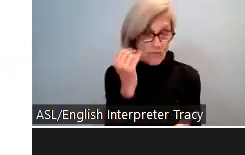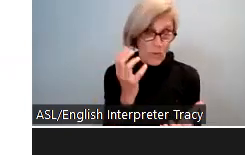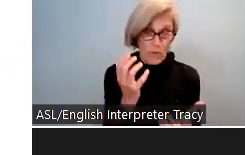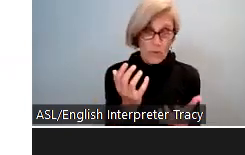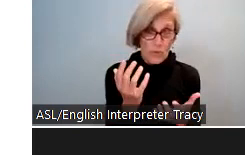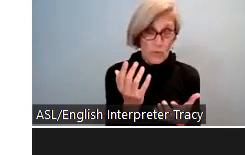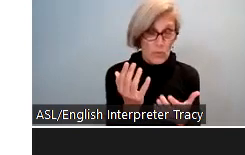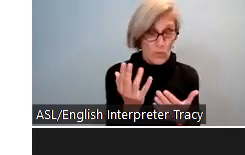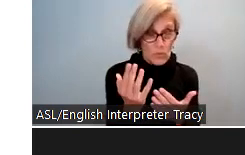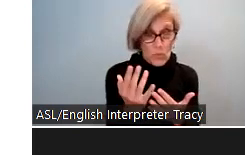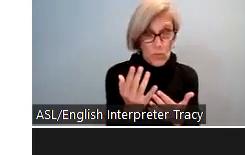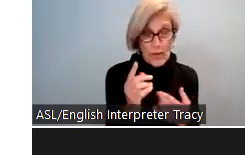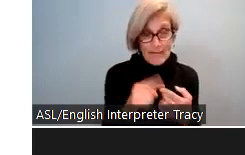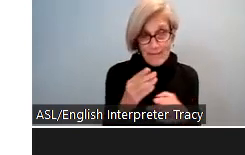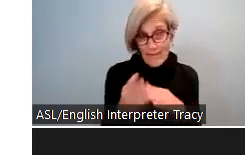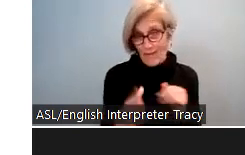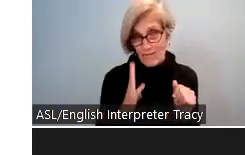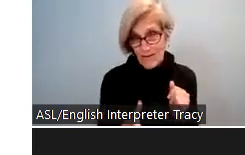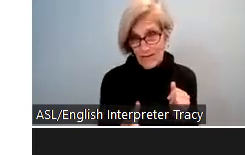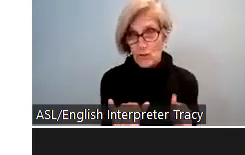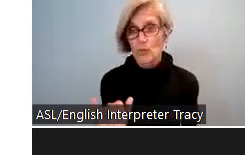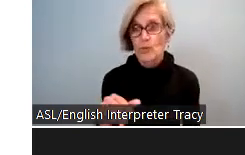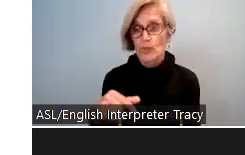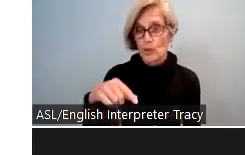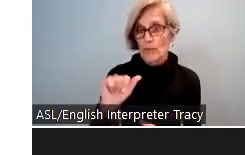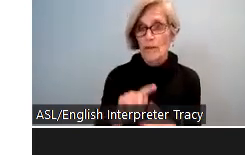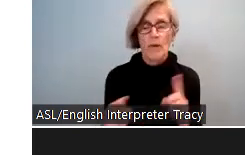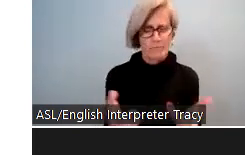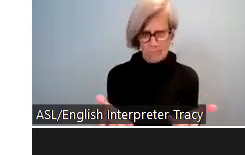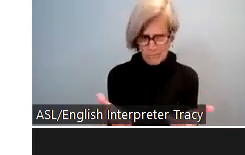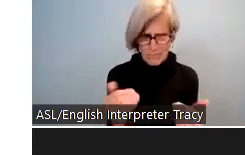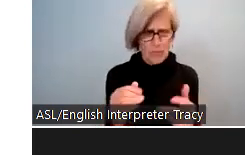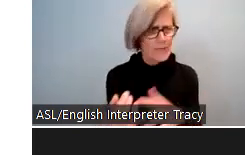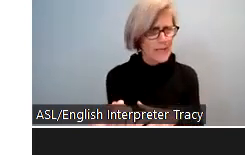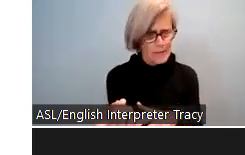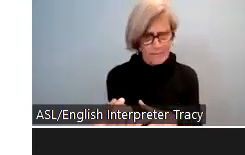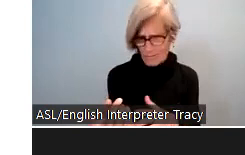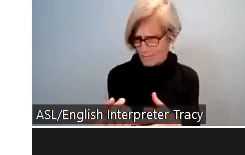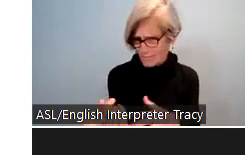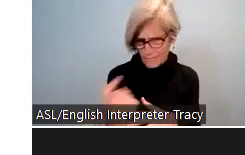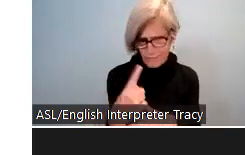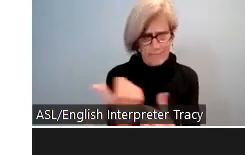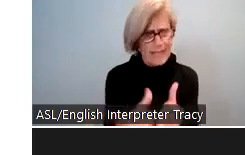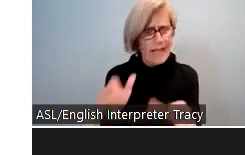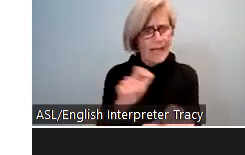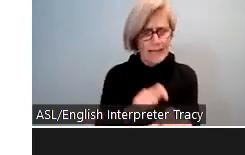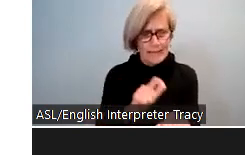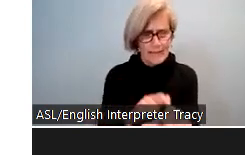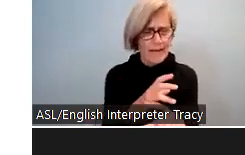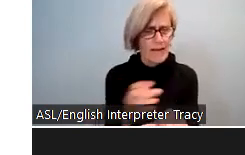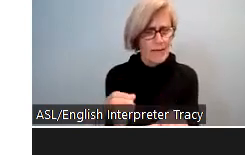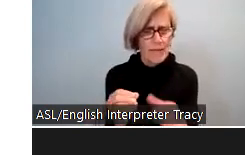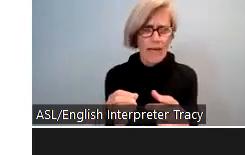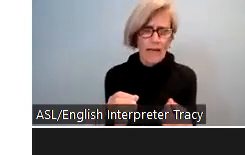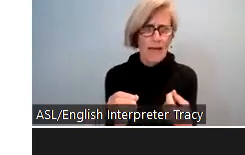questions at the end of the Q&A, that's fine, but please feel free to use it liberally and lean towards using it